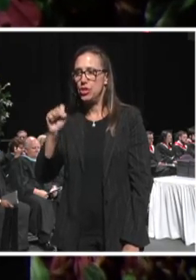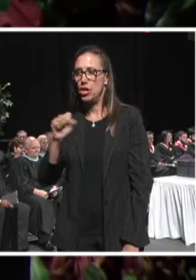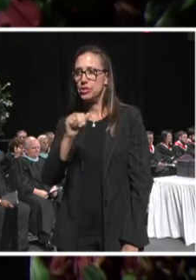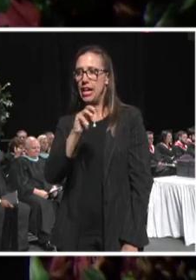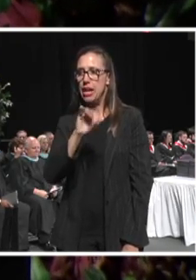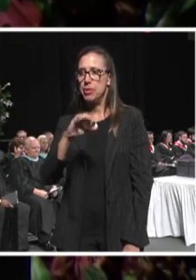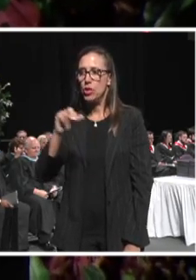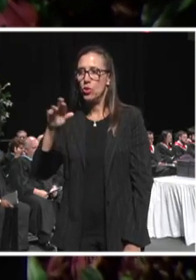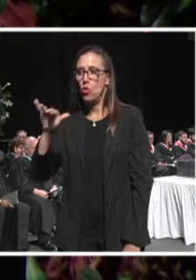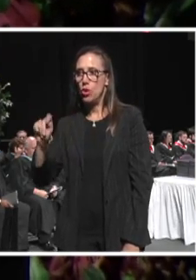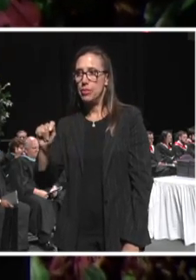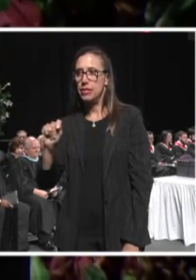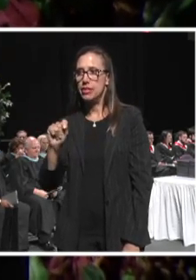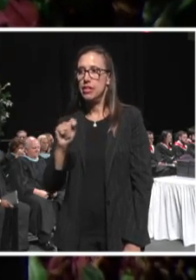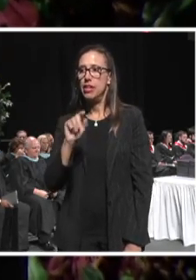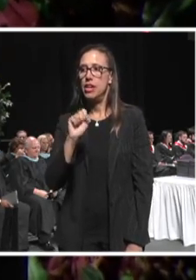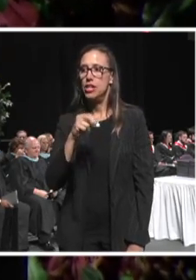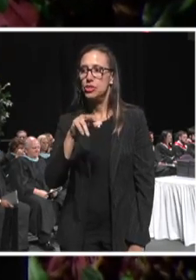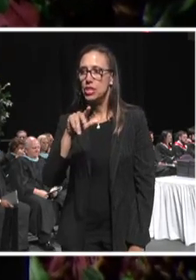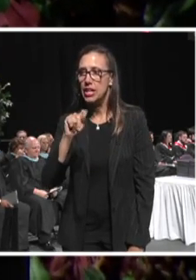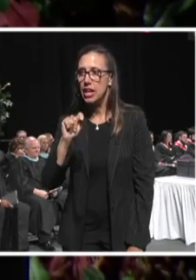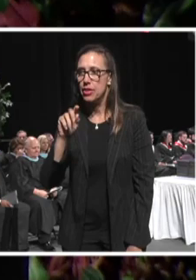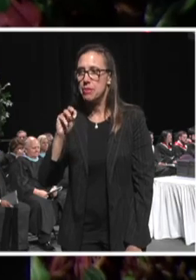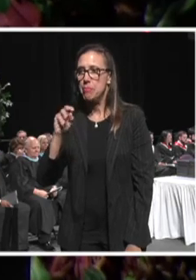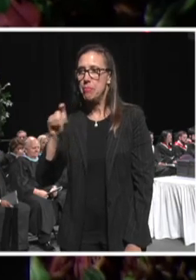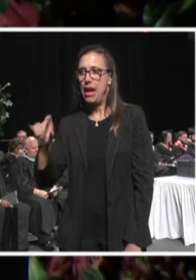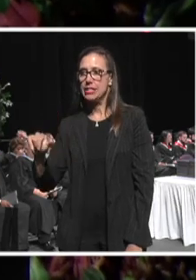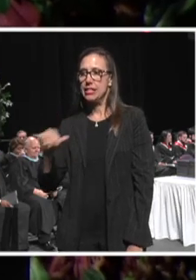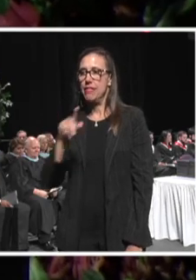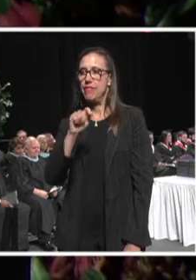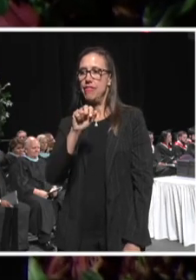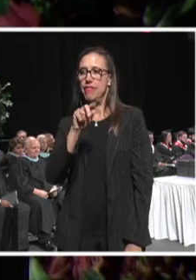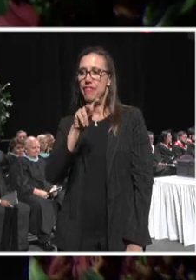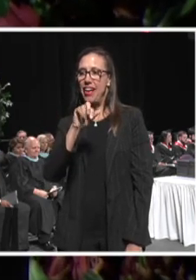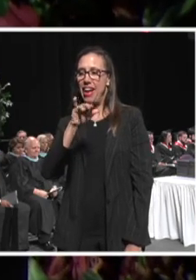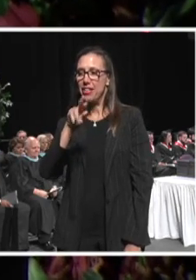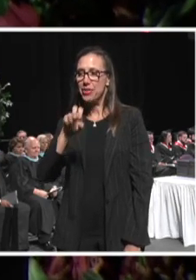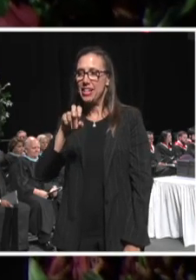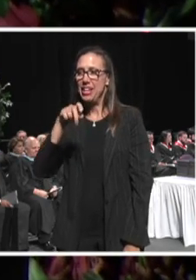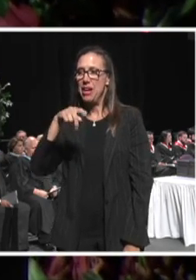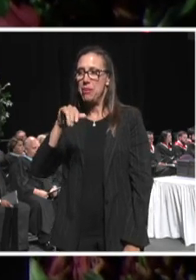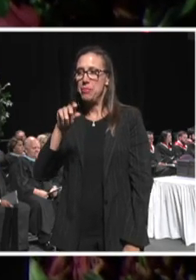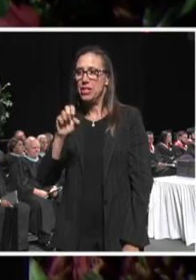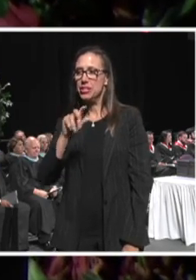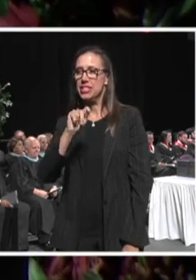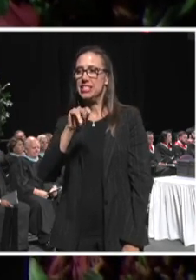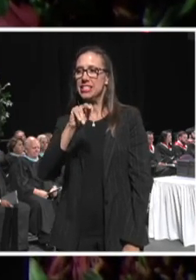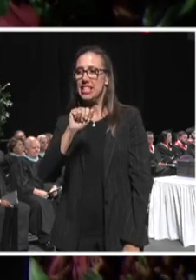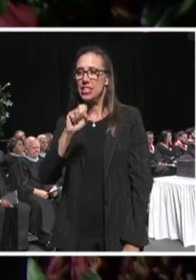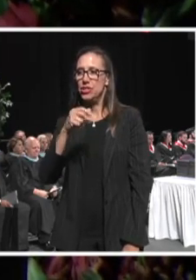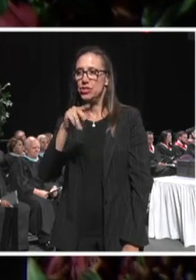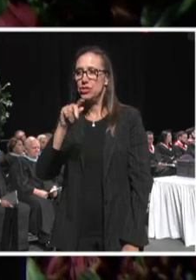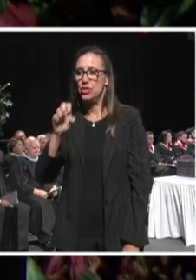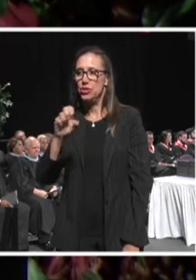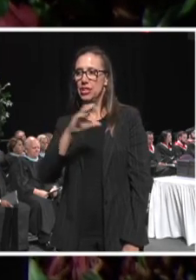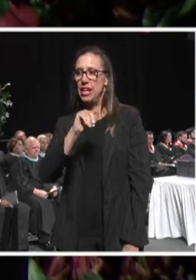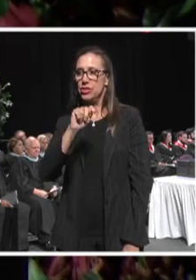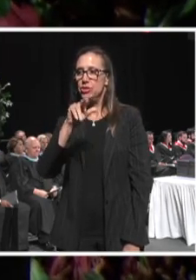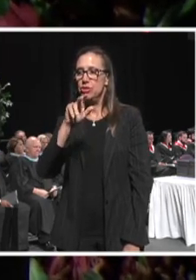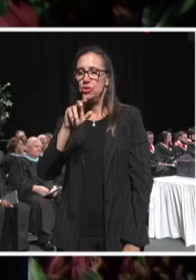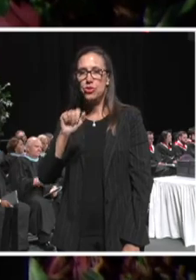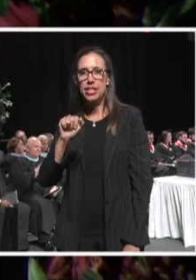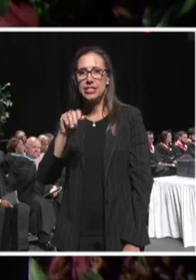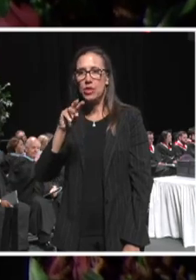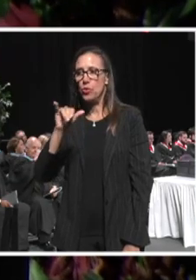Maxey, Valerie Pierce, Tina Schutte, Janika Williams, and Tracy Williams. Special